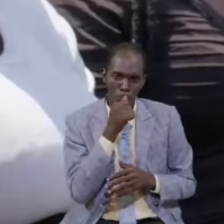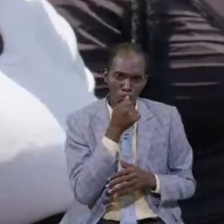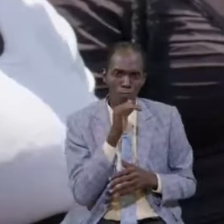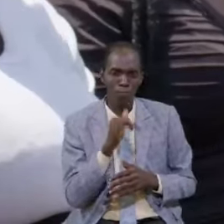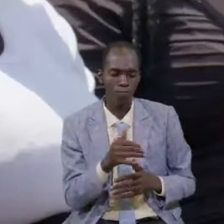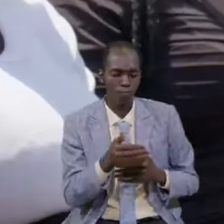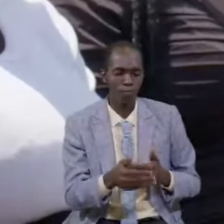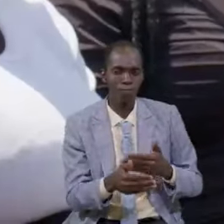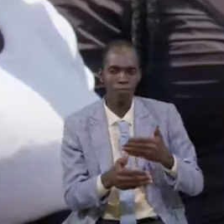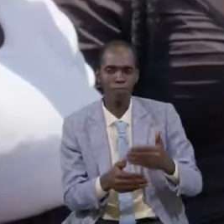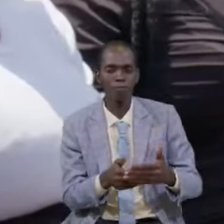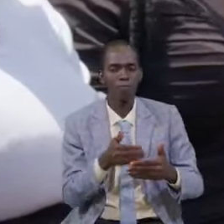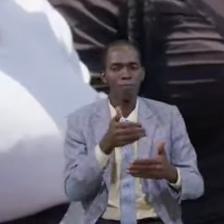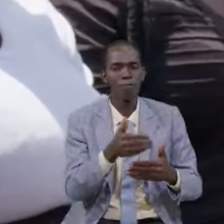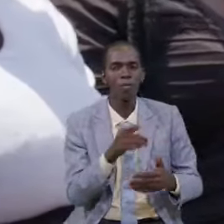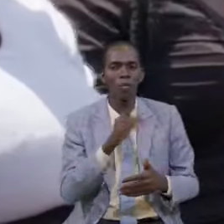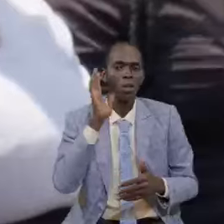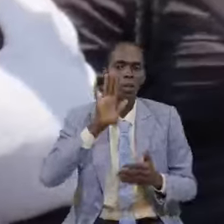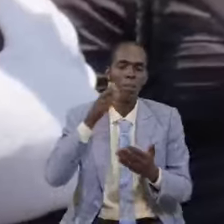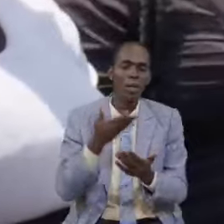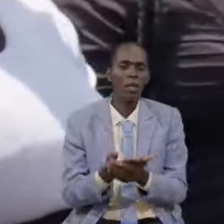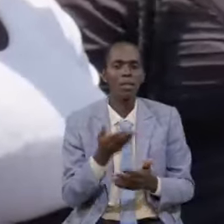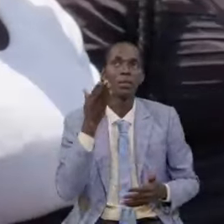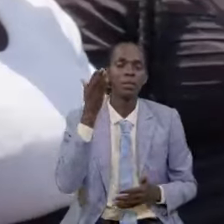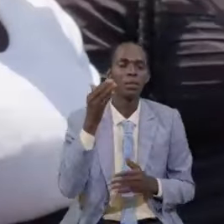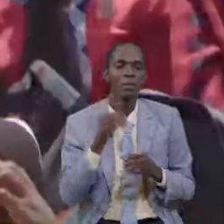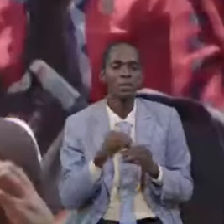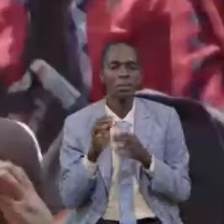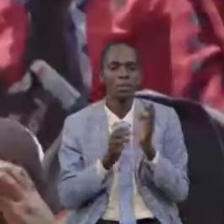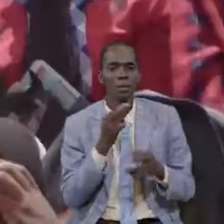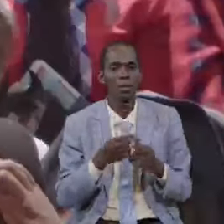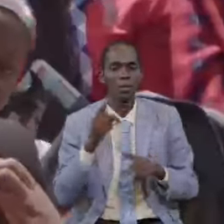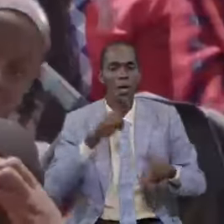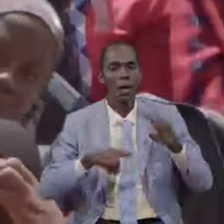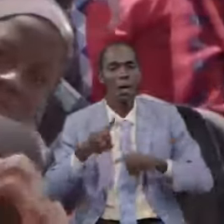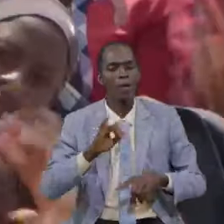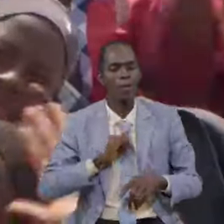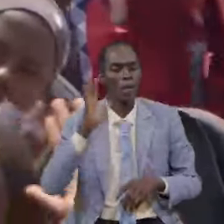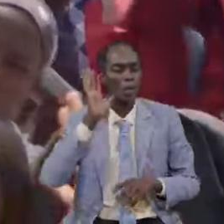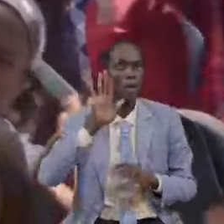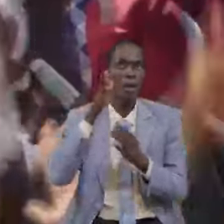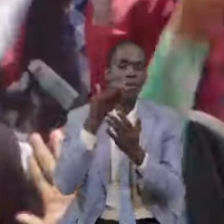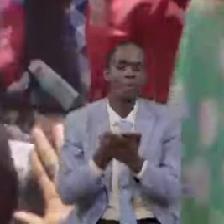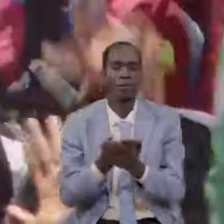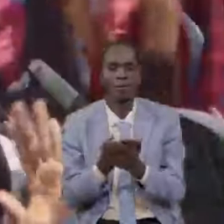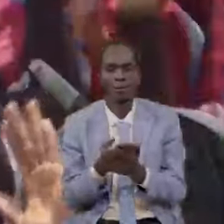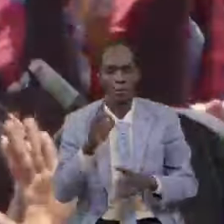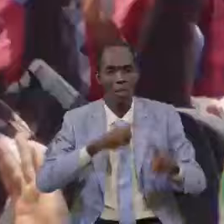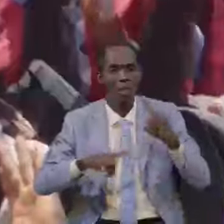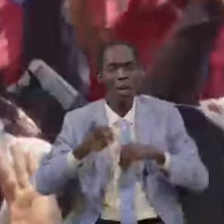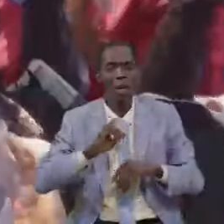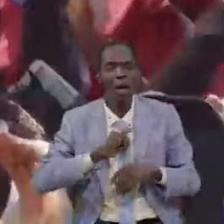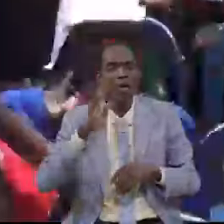will arrive. I will arrive. Where are you? I will arrive. You'll arrive